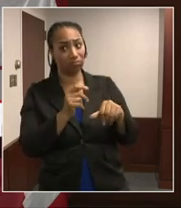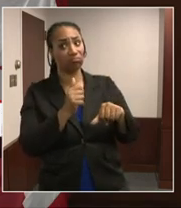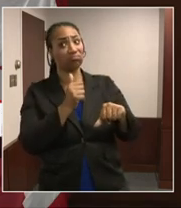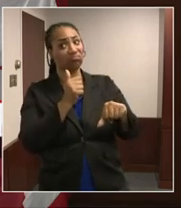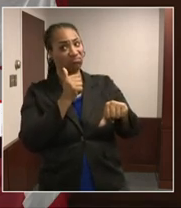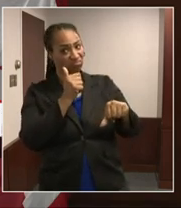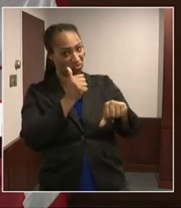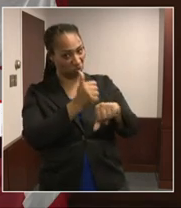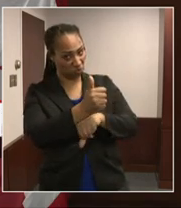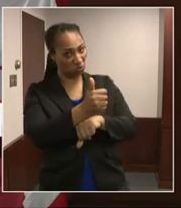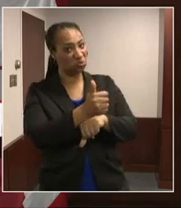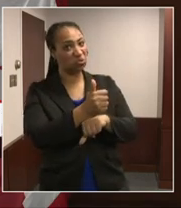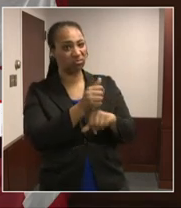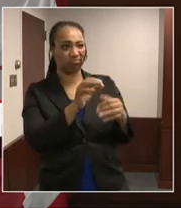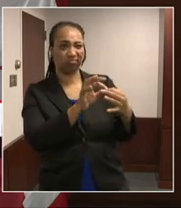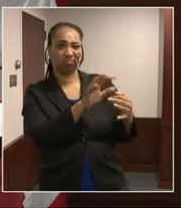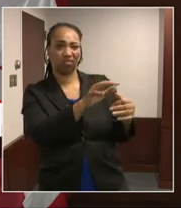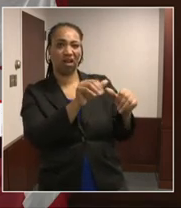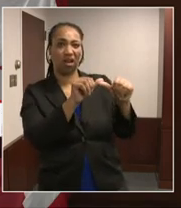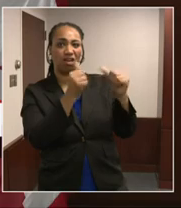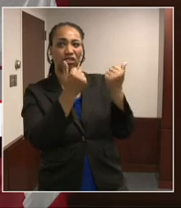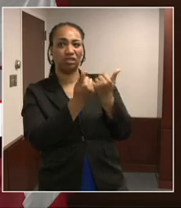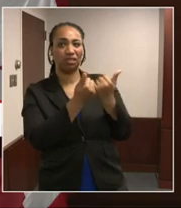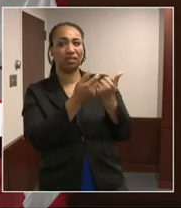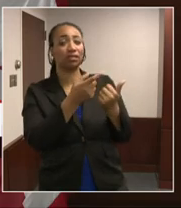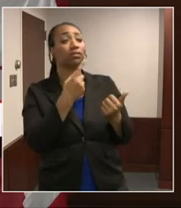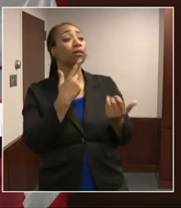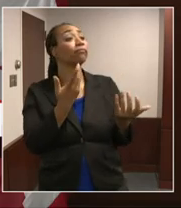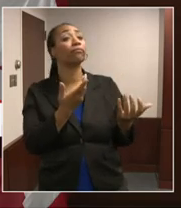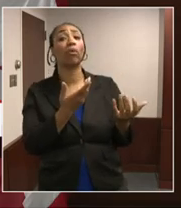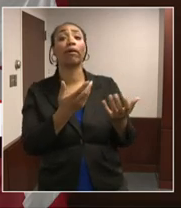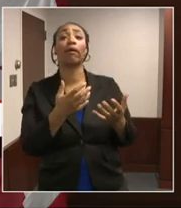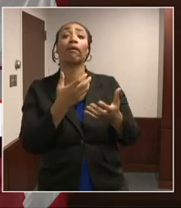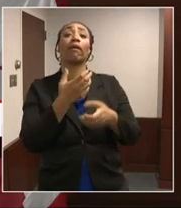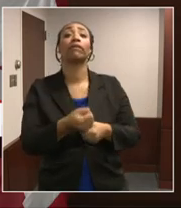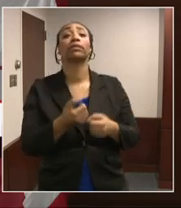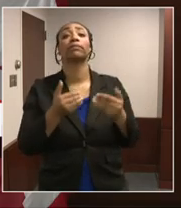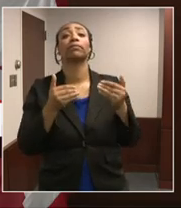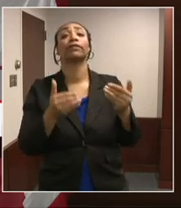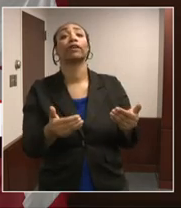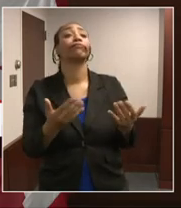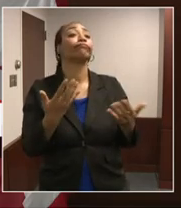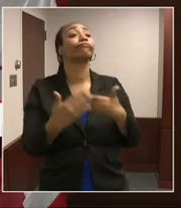now moving forward with the contracts they do have? We talked very